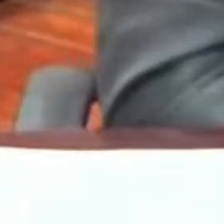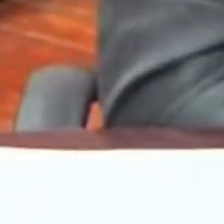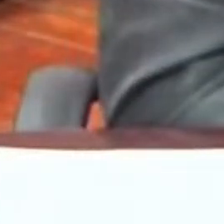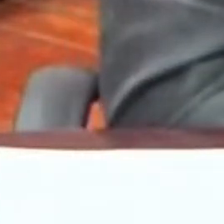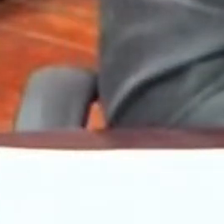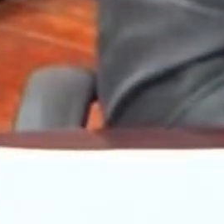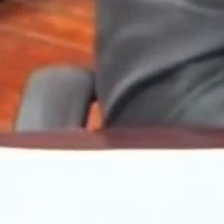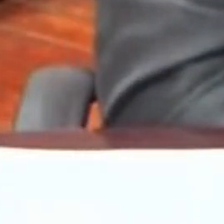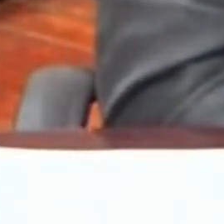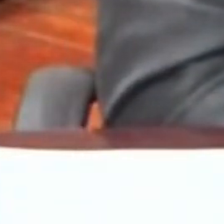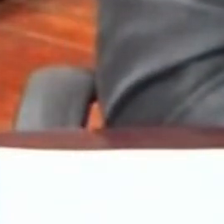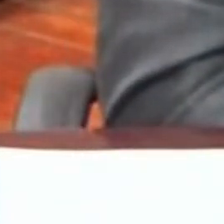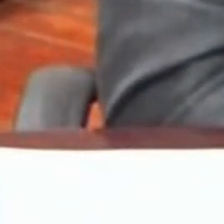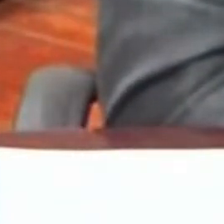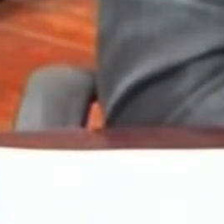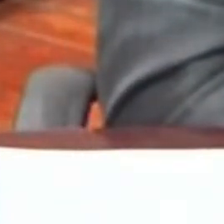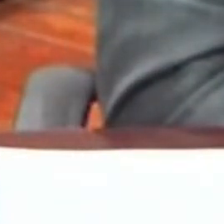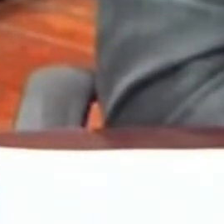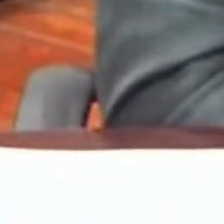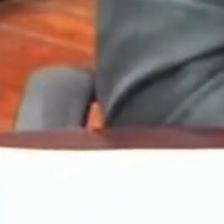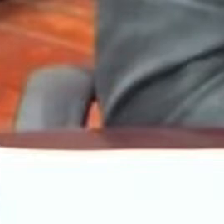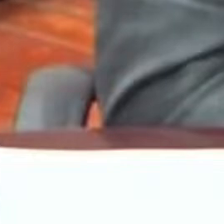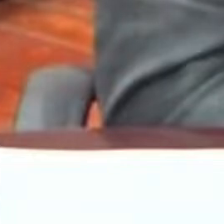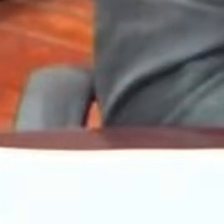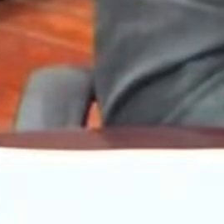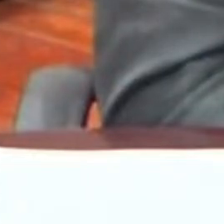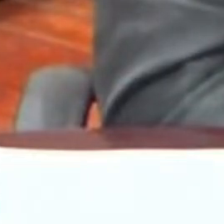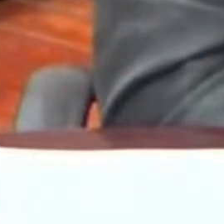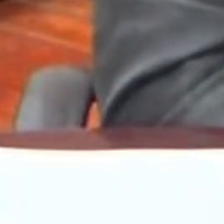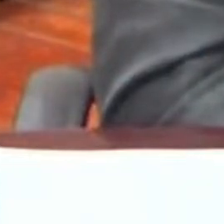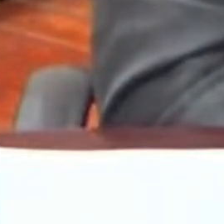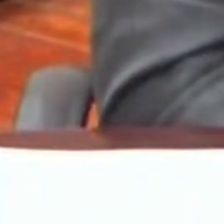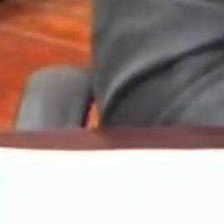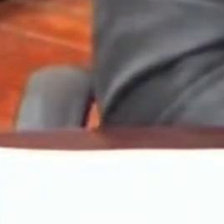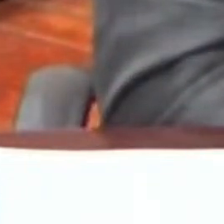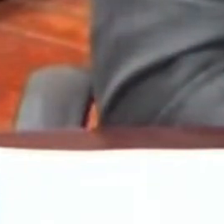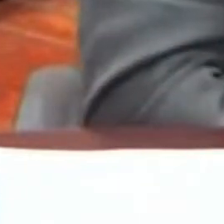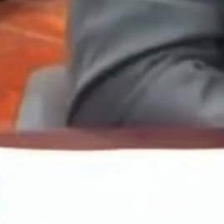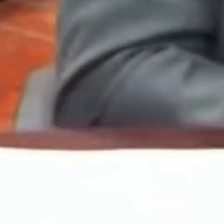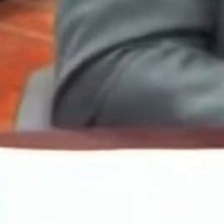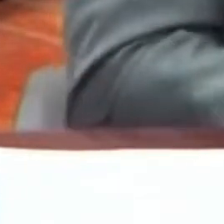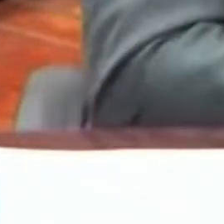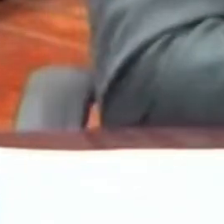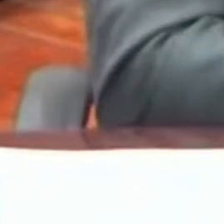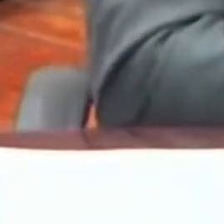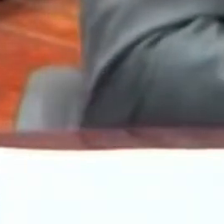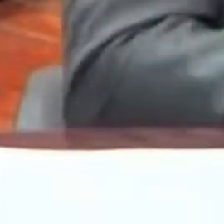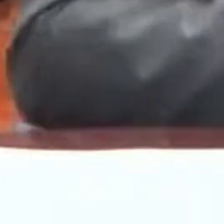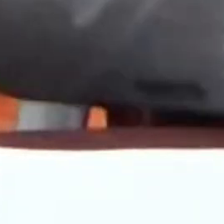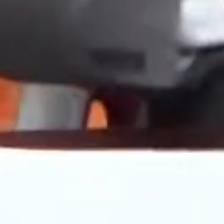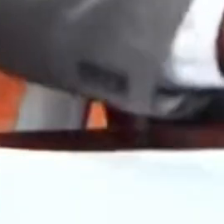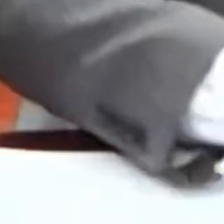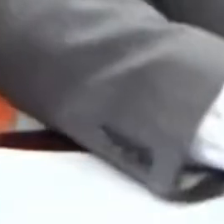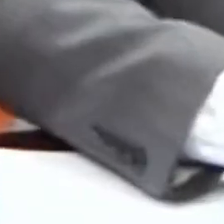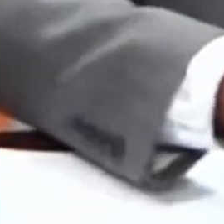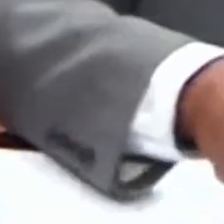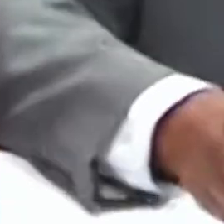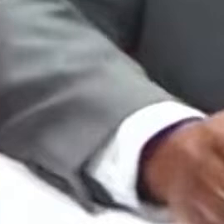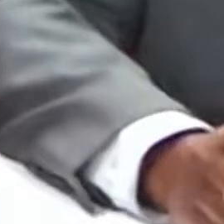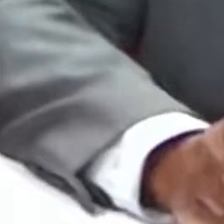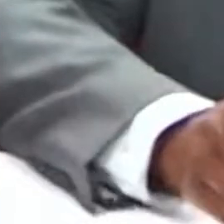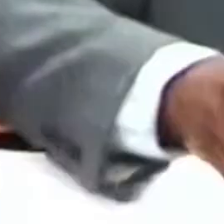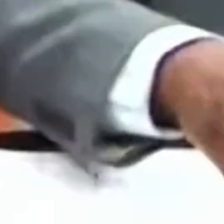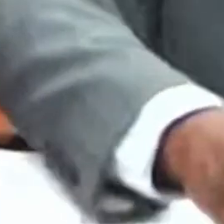focus, prioritize on energy projects, so that we are producing enough power to power